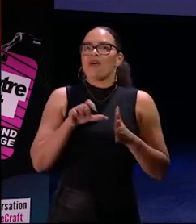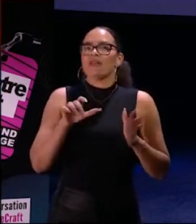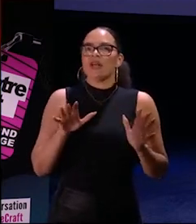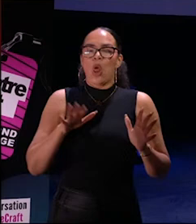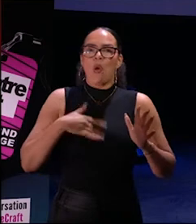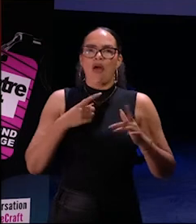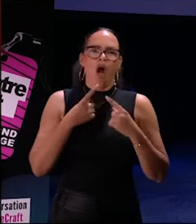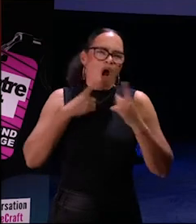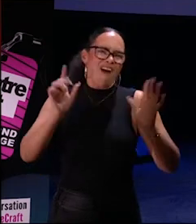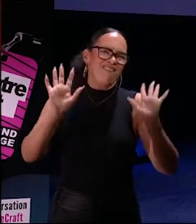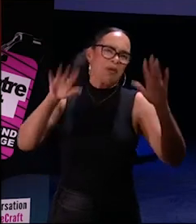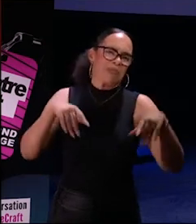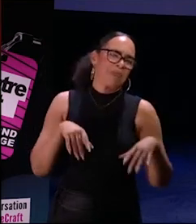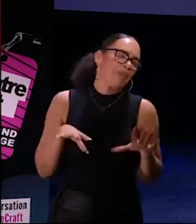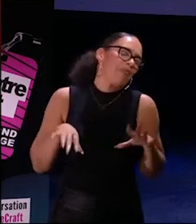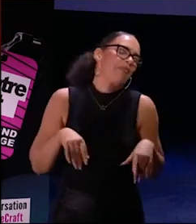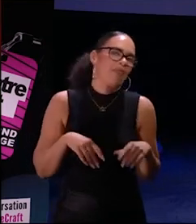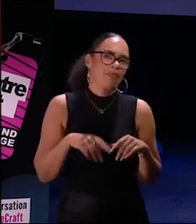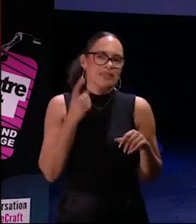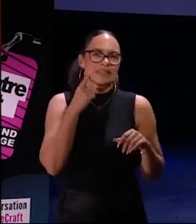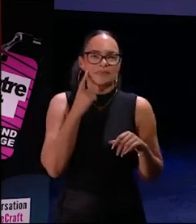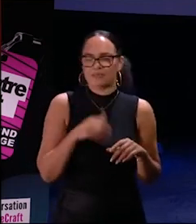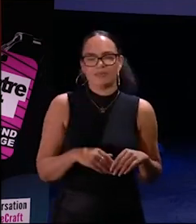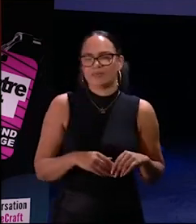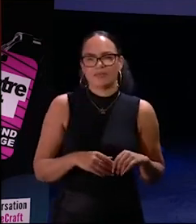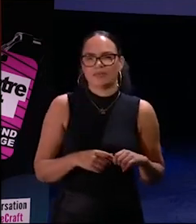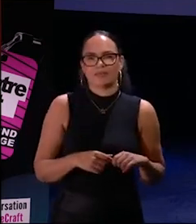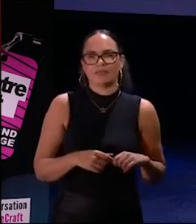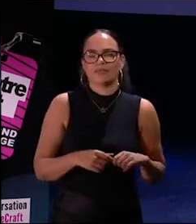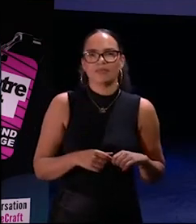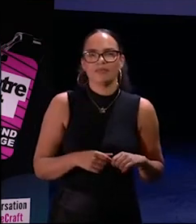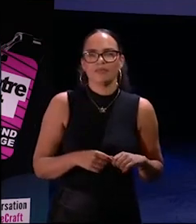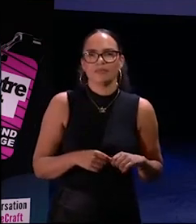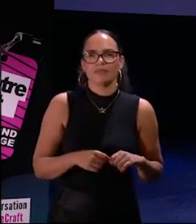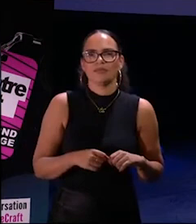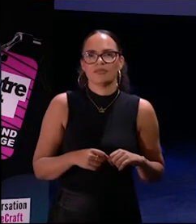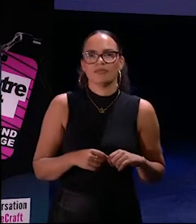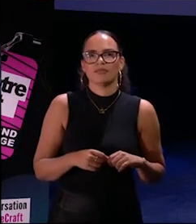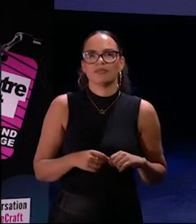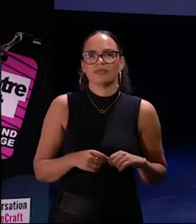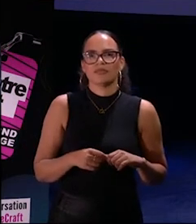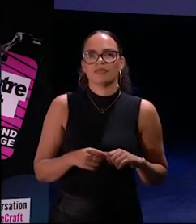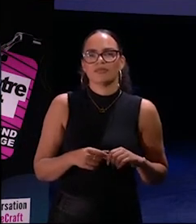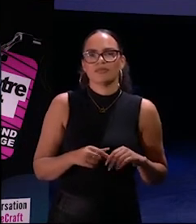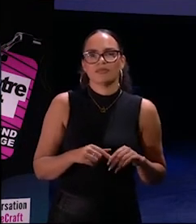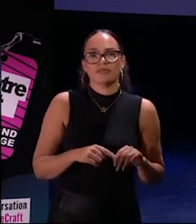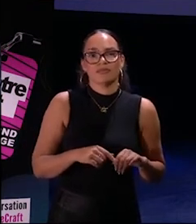that lockdown was easy. And certainly, I was able to claim